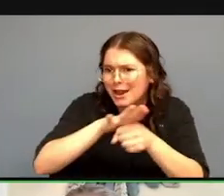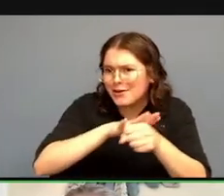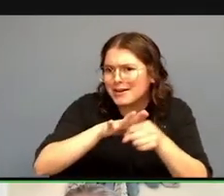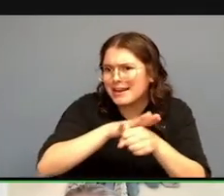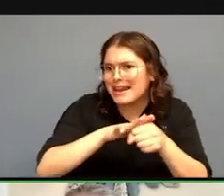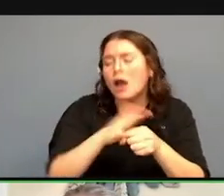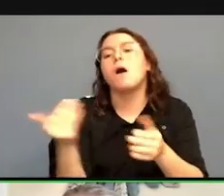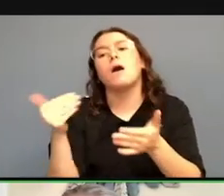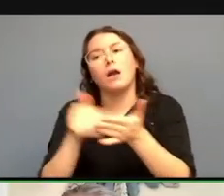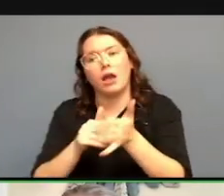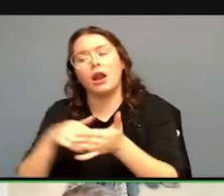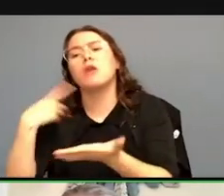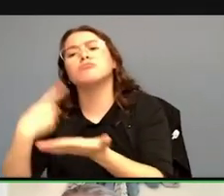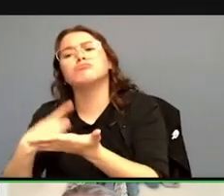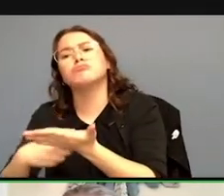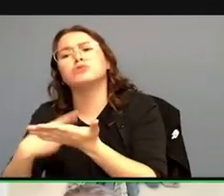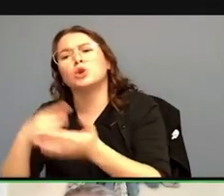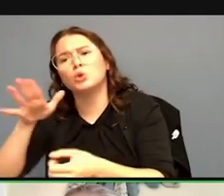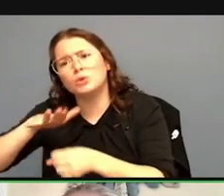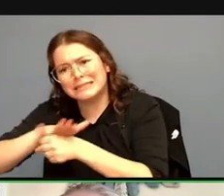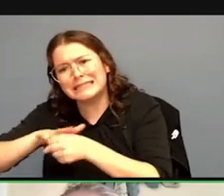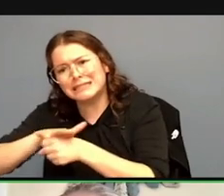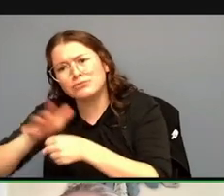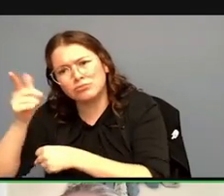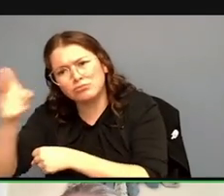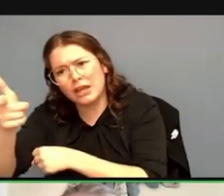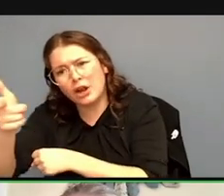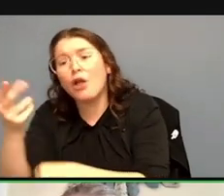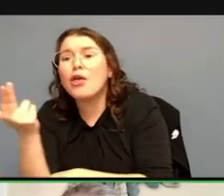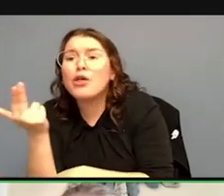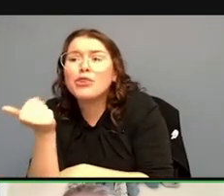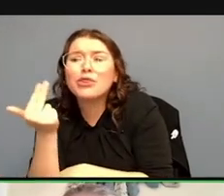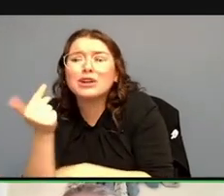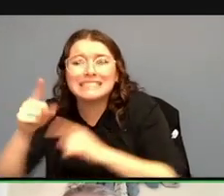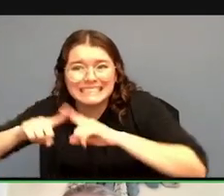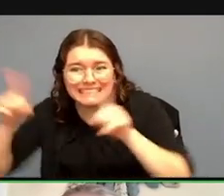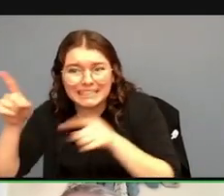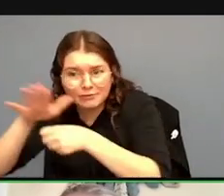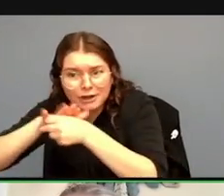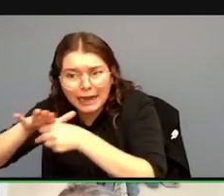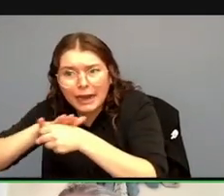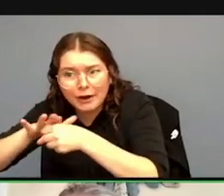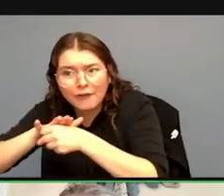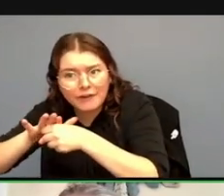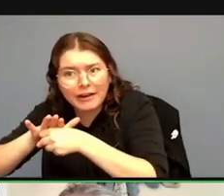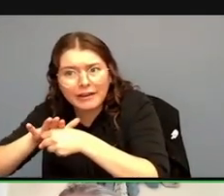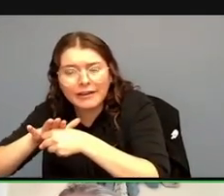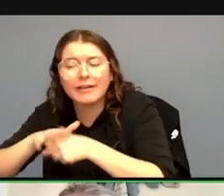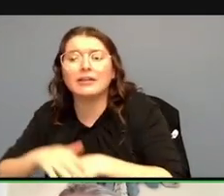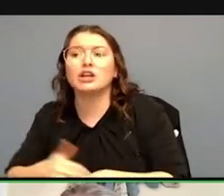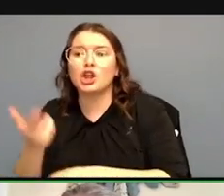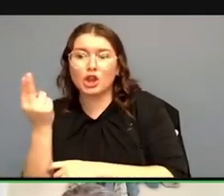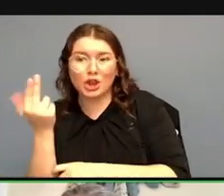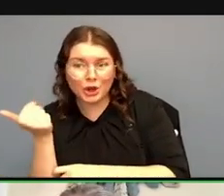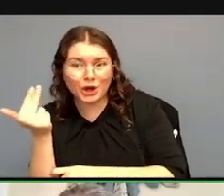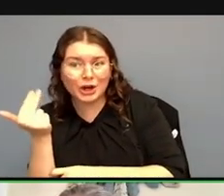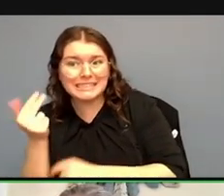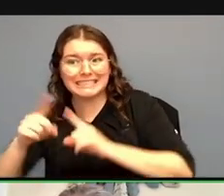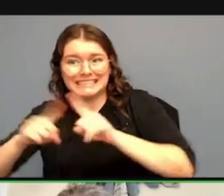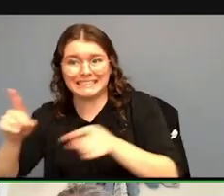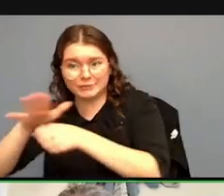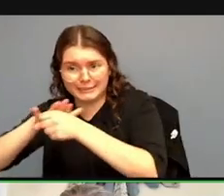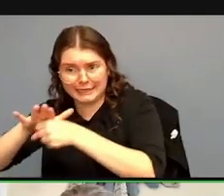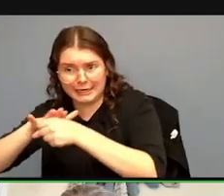to talk about what all of those areas are. And there are 13 of them. We have 13 areas that we can consider as